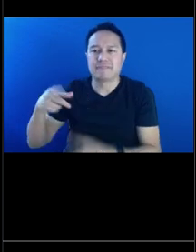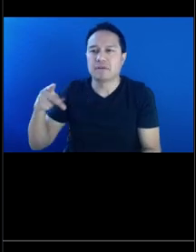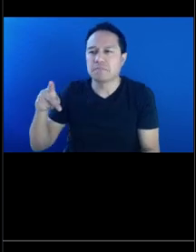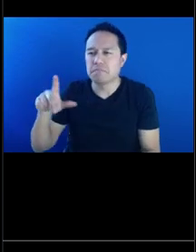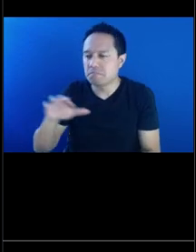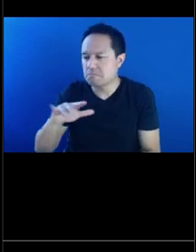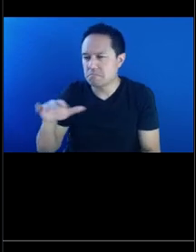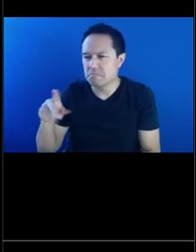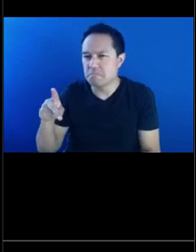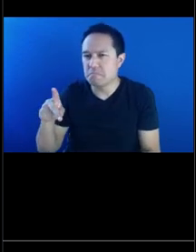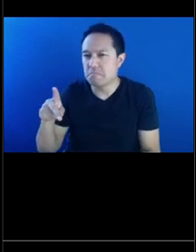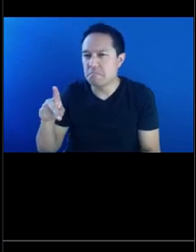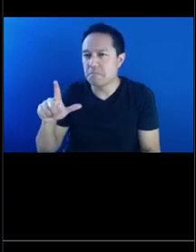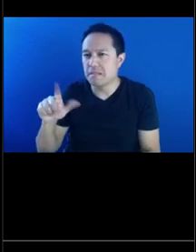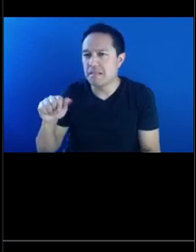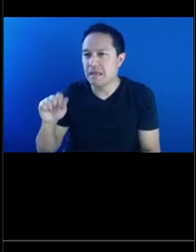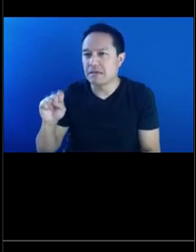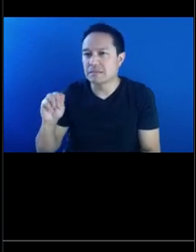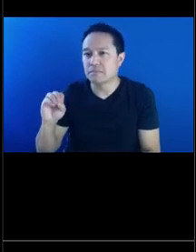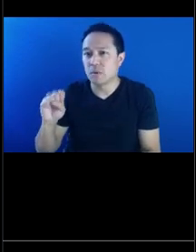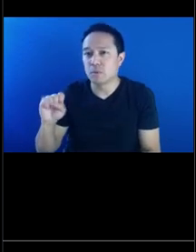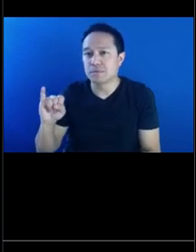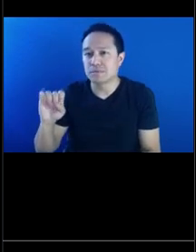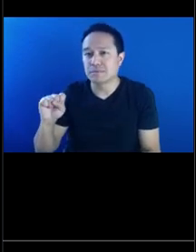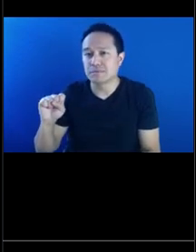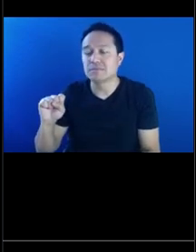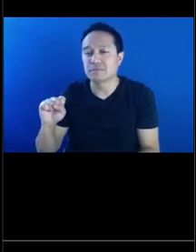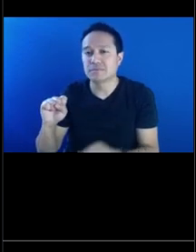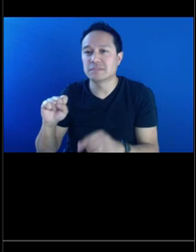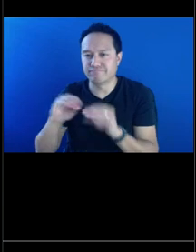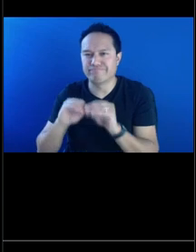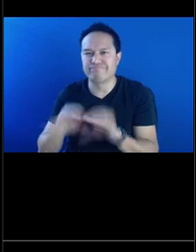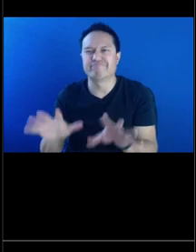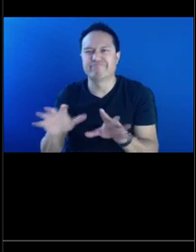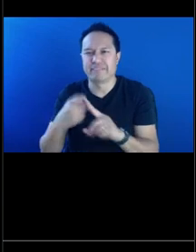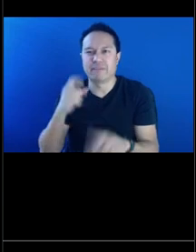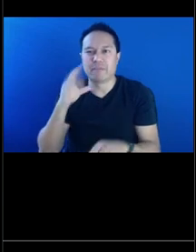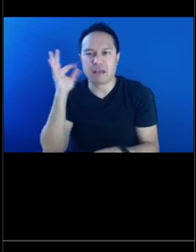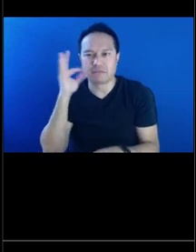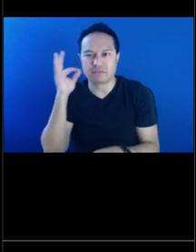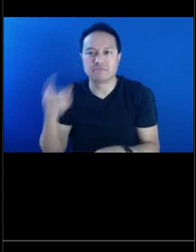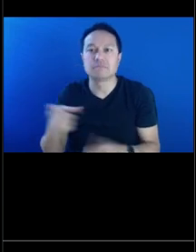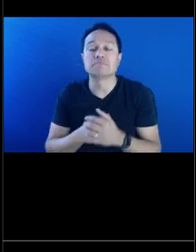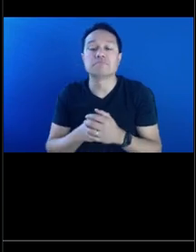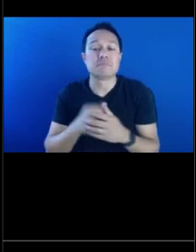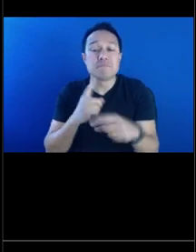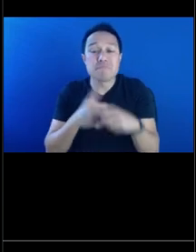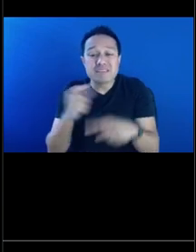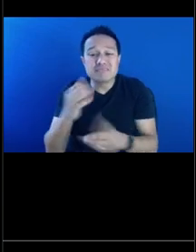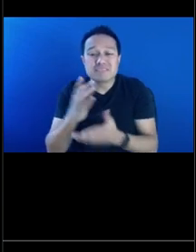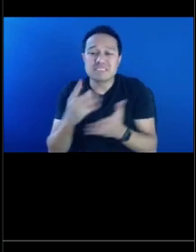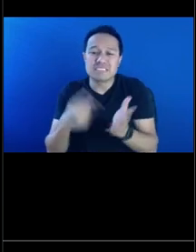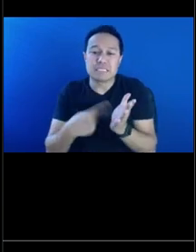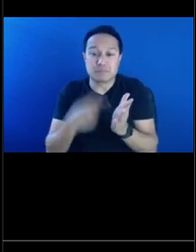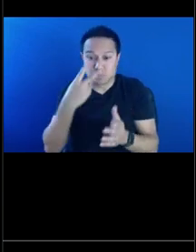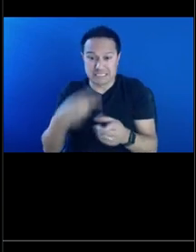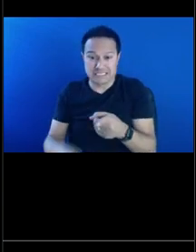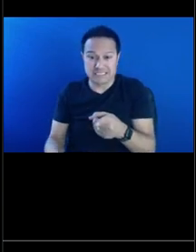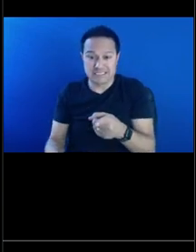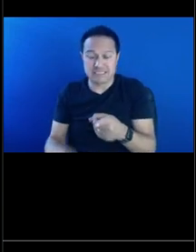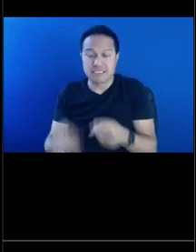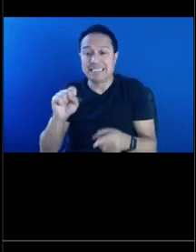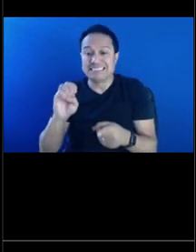And then of course, where seals are fishing in the same place people are fishing, there are sometimes accidents, like you can see in this x-ray, a seal that swallowed